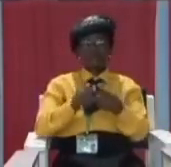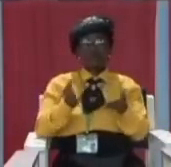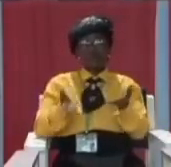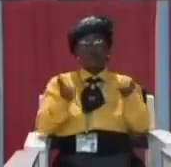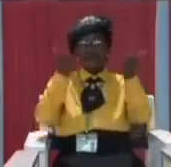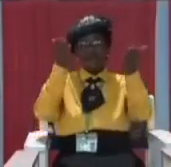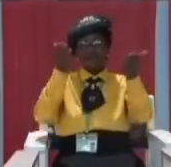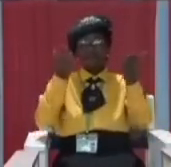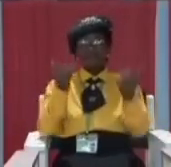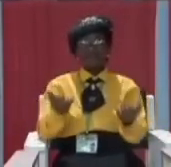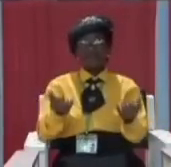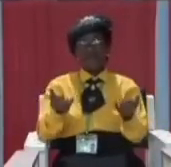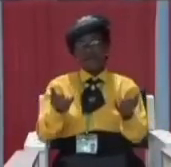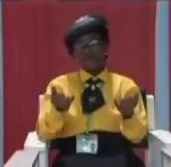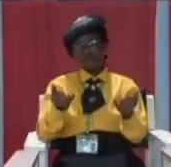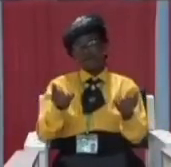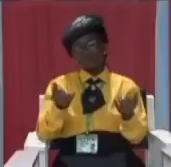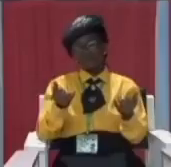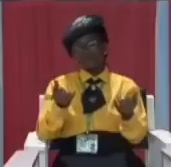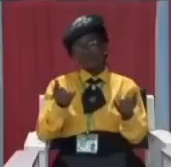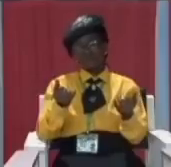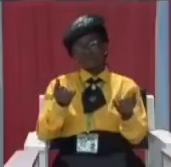Now,